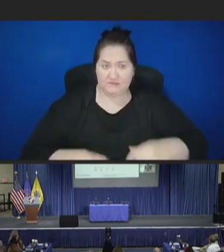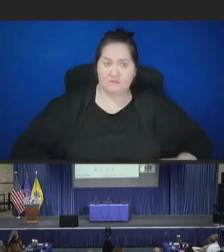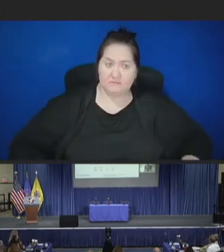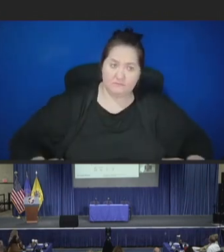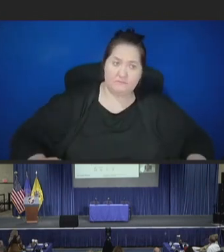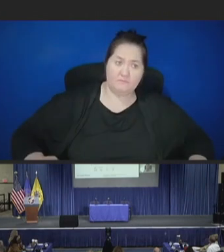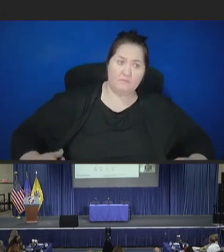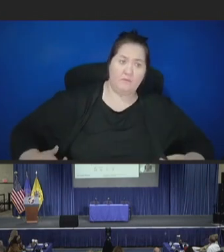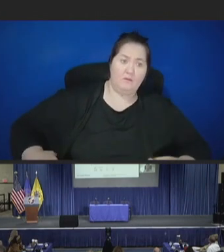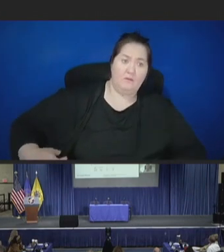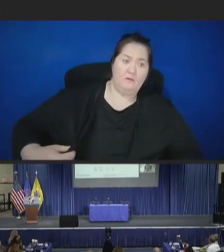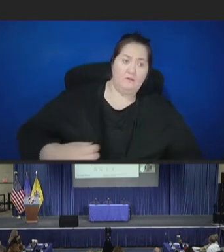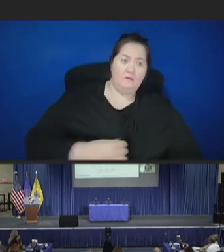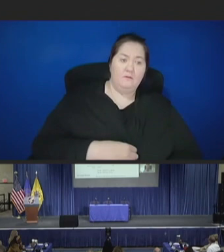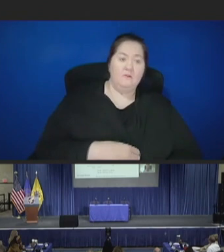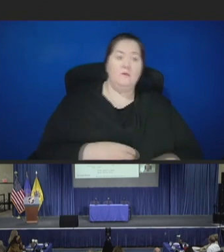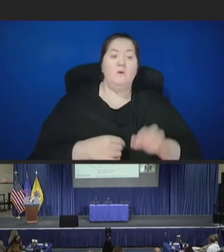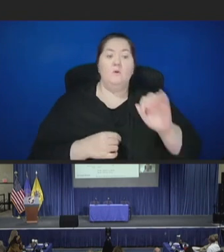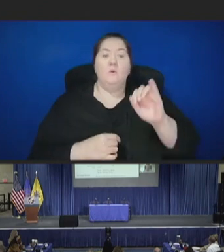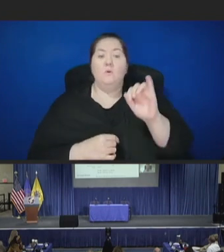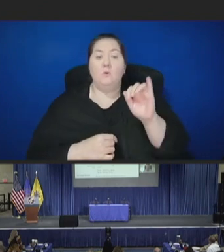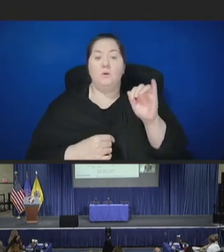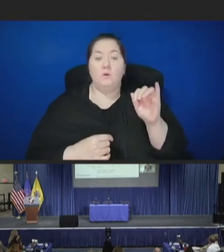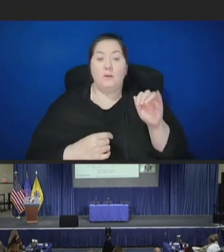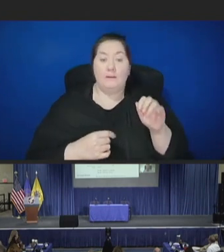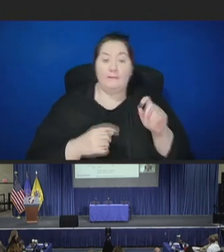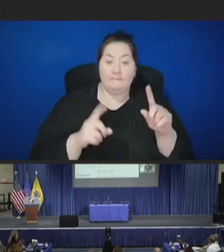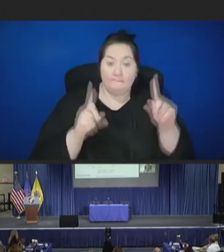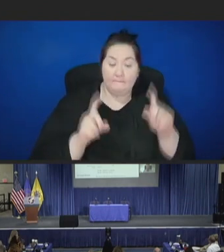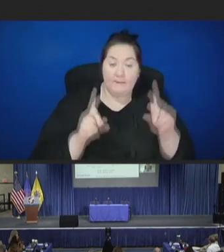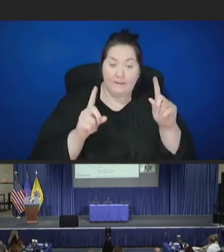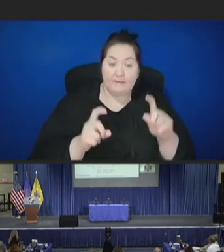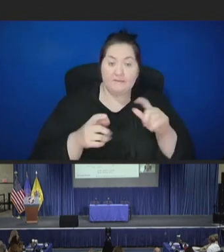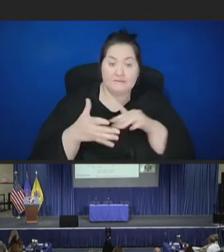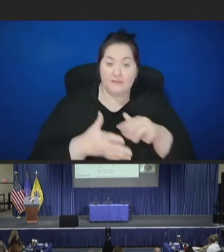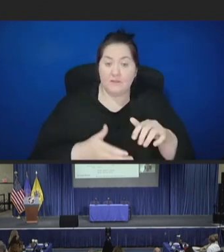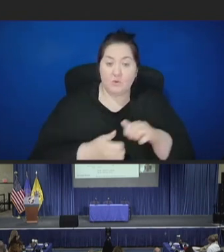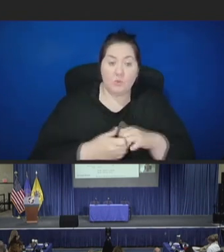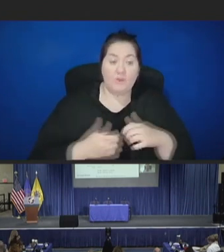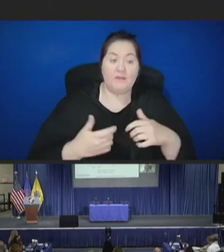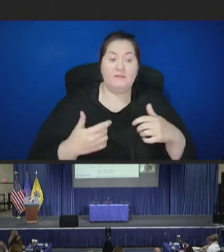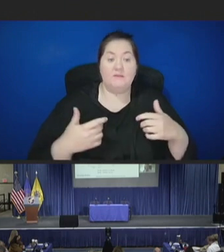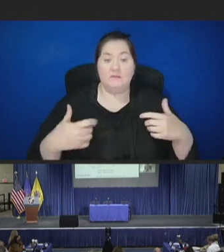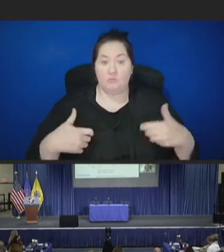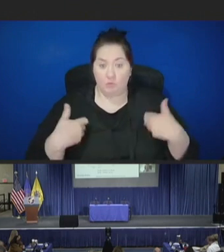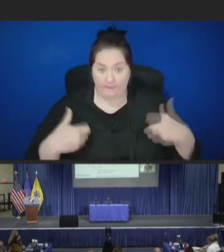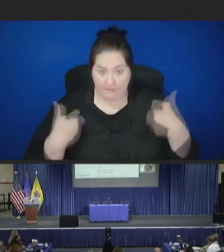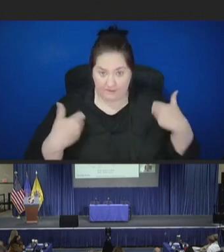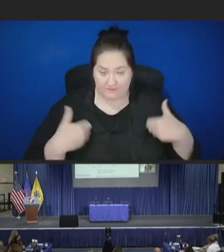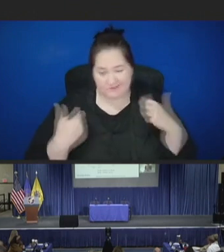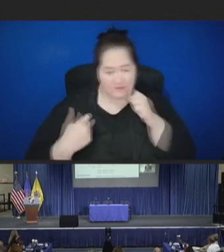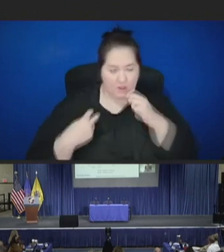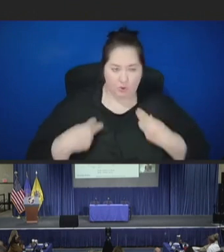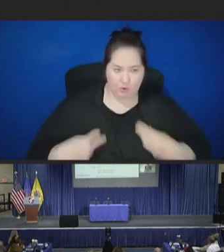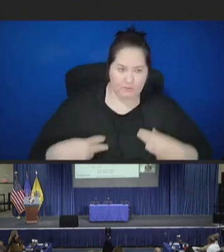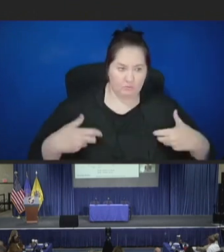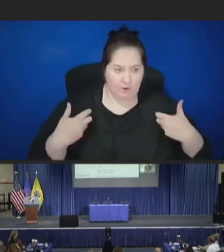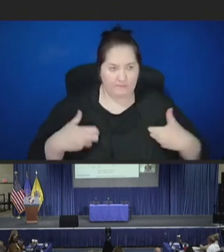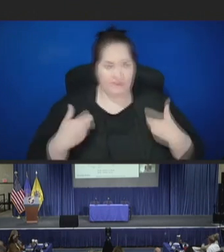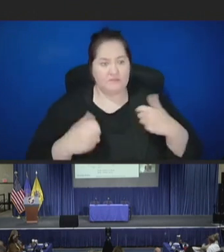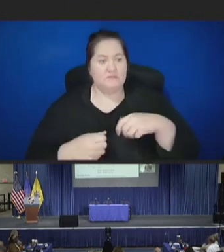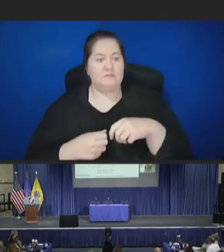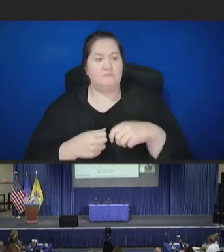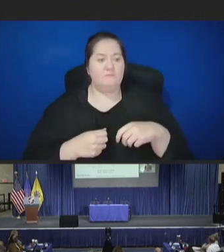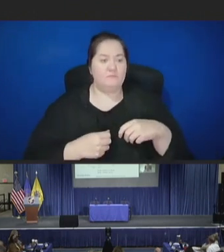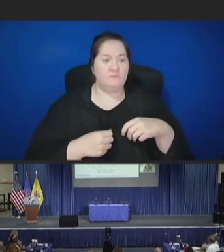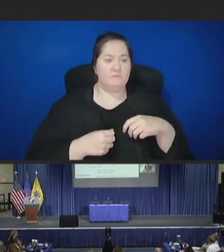And we also did a pilot study in non-human primates, and similar to what John presented before me,